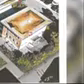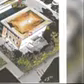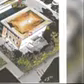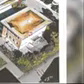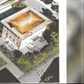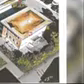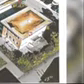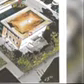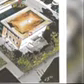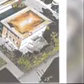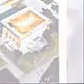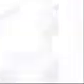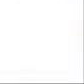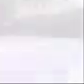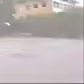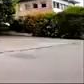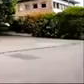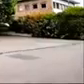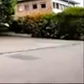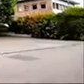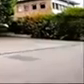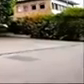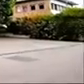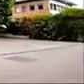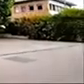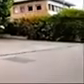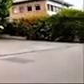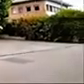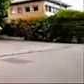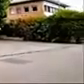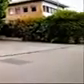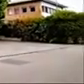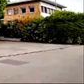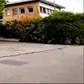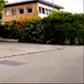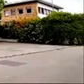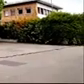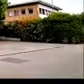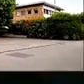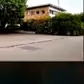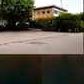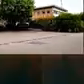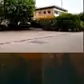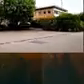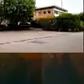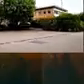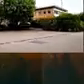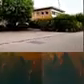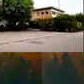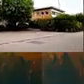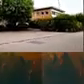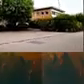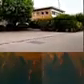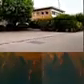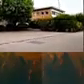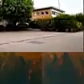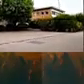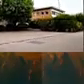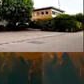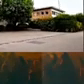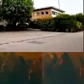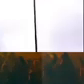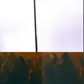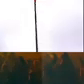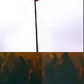block of flat and we are only giving it to Kingdom citizens we are giving it to Christians so that we can worship God to